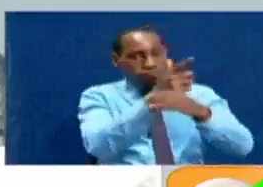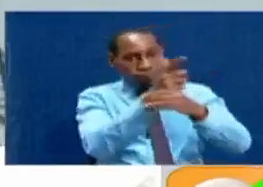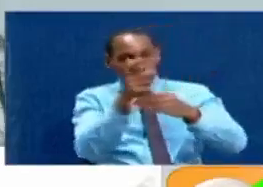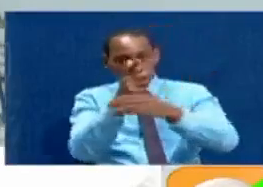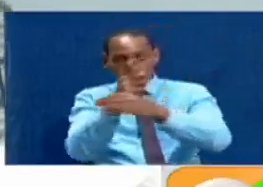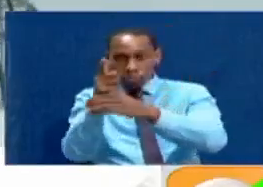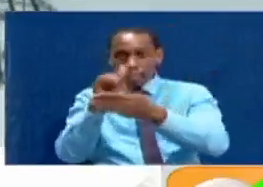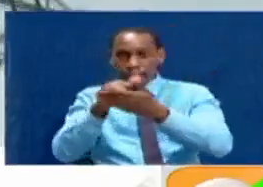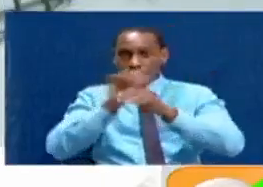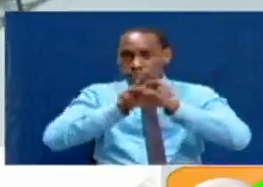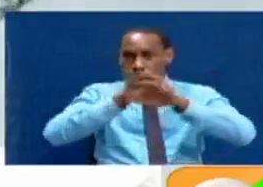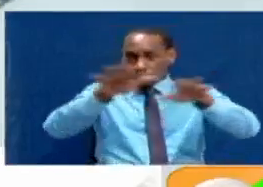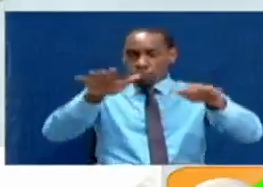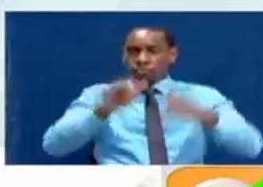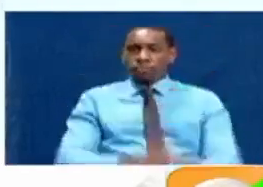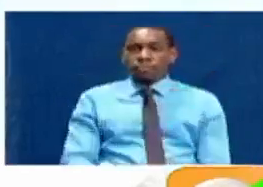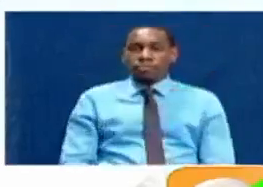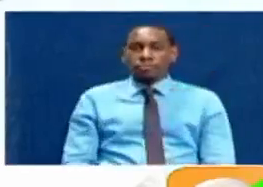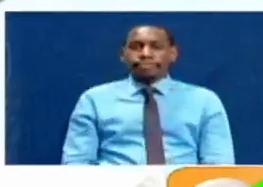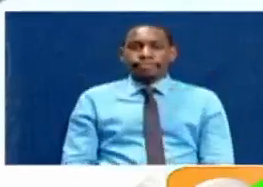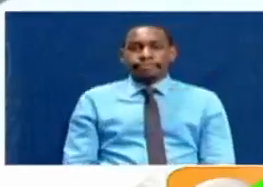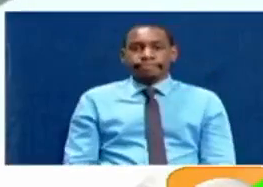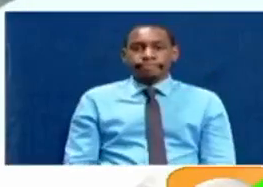hiyo video ionekane.